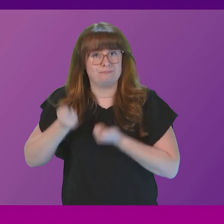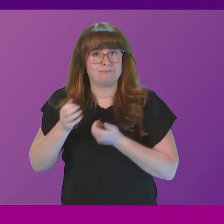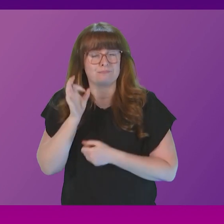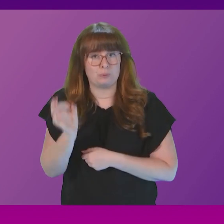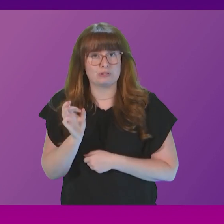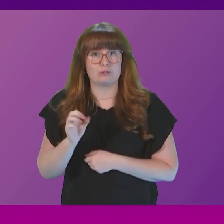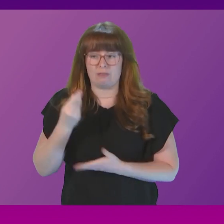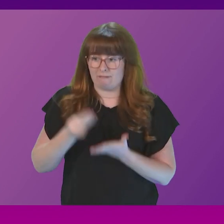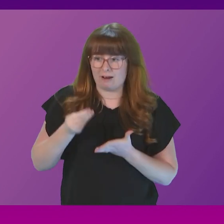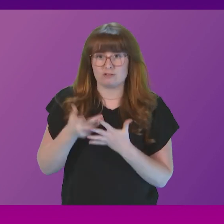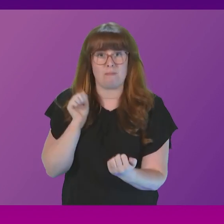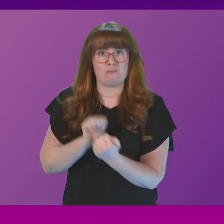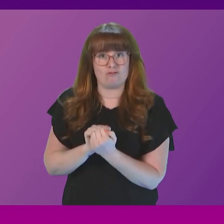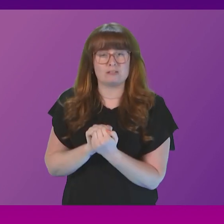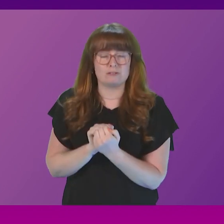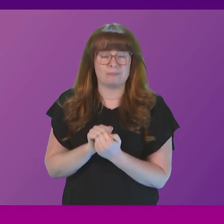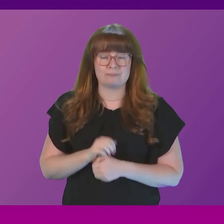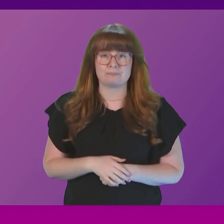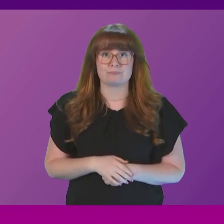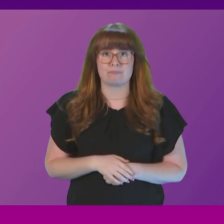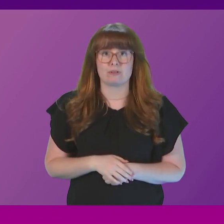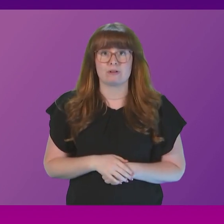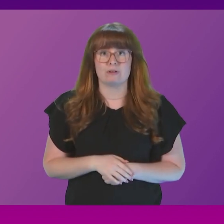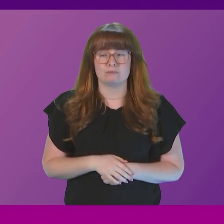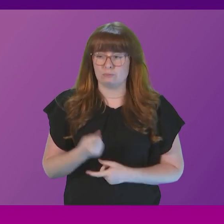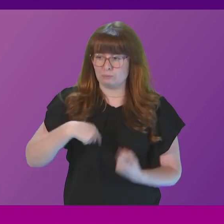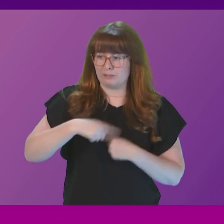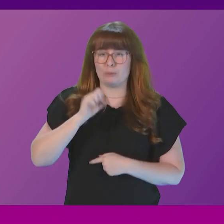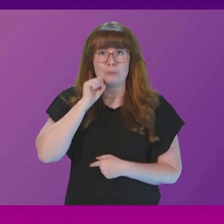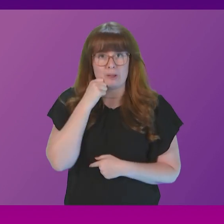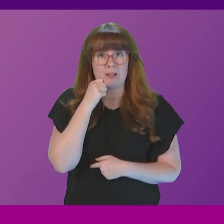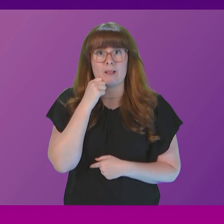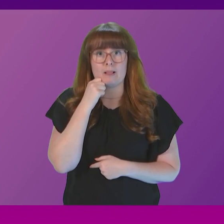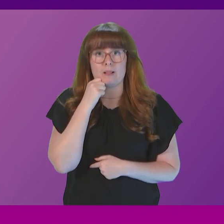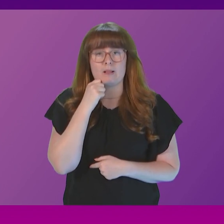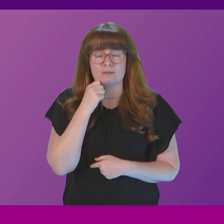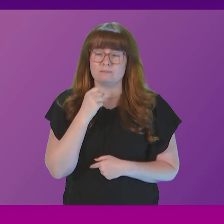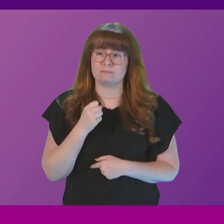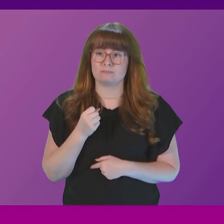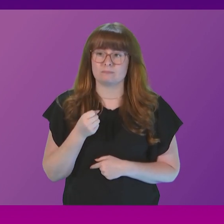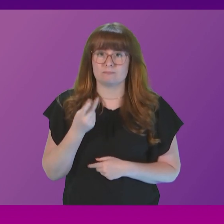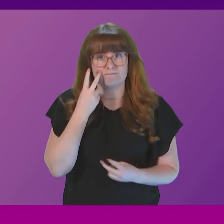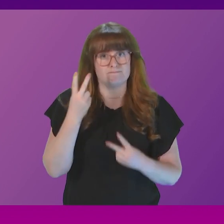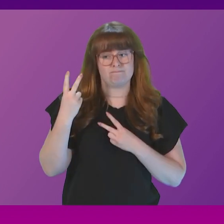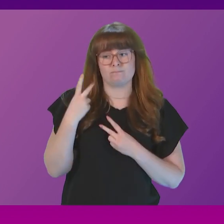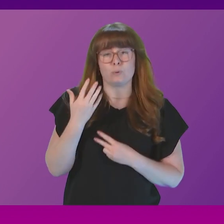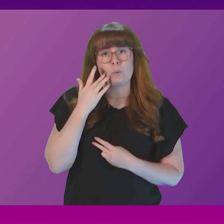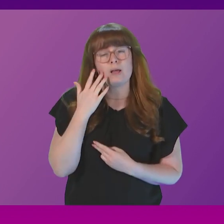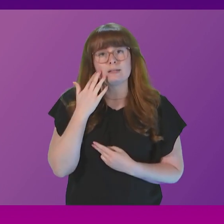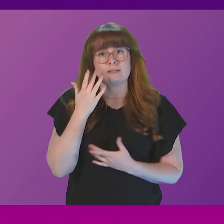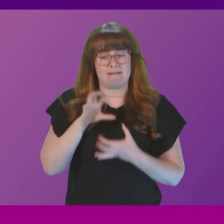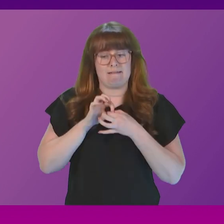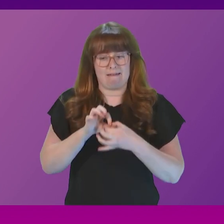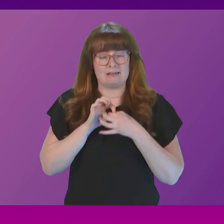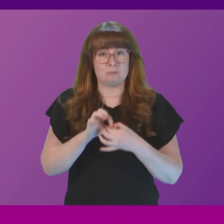financial memorandum, and we will come back with that revision once that